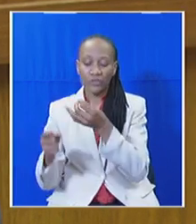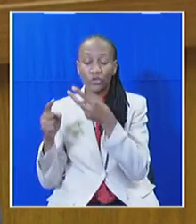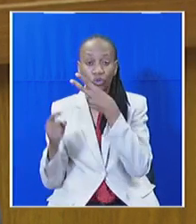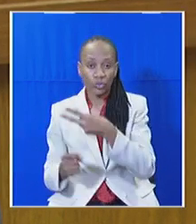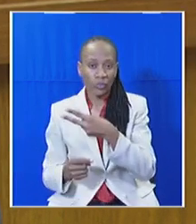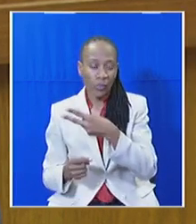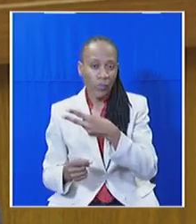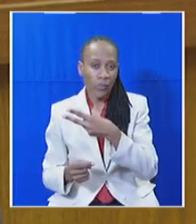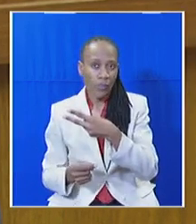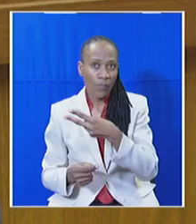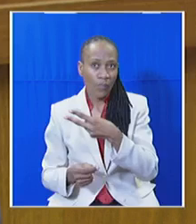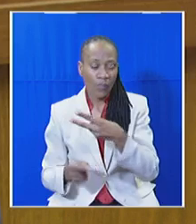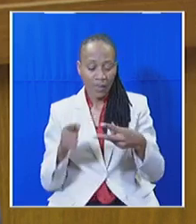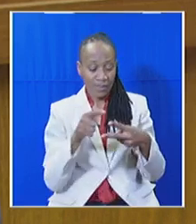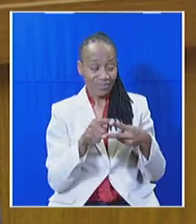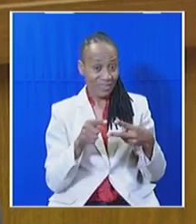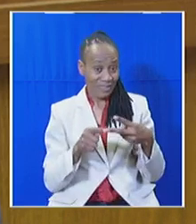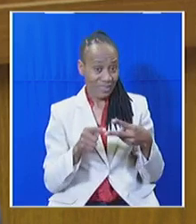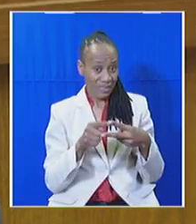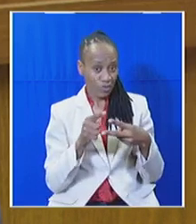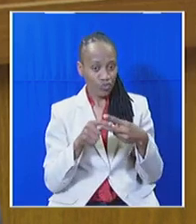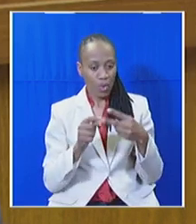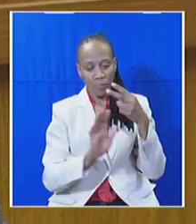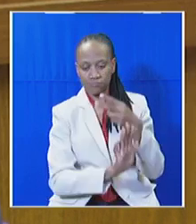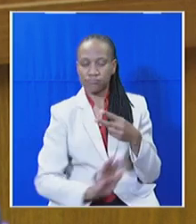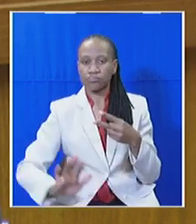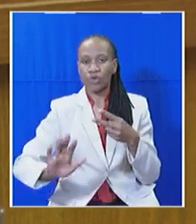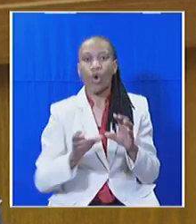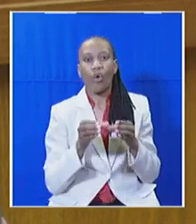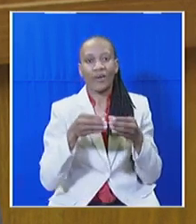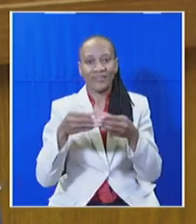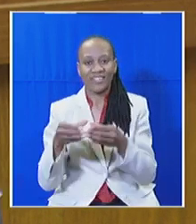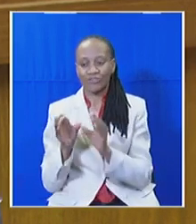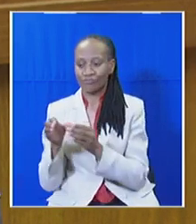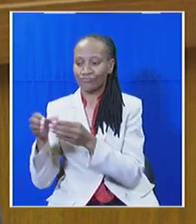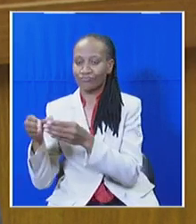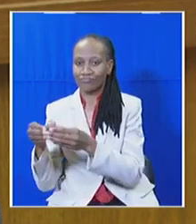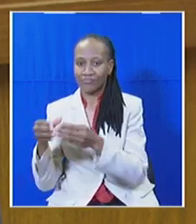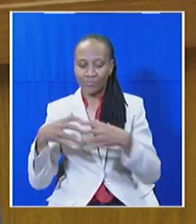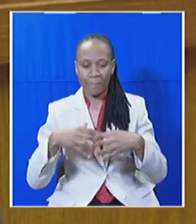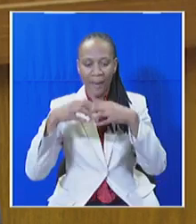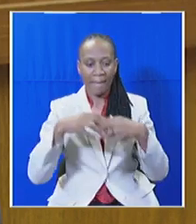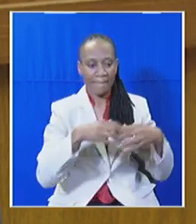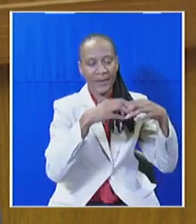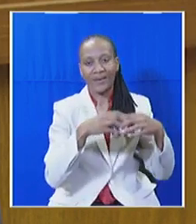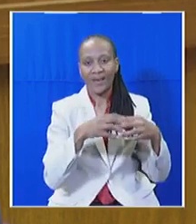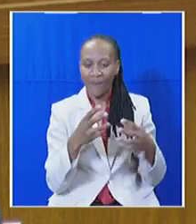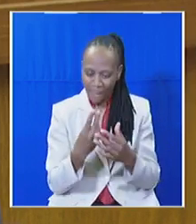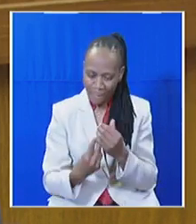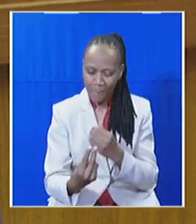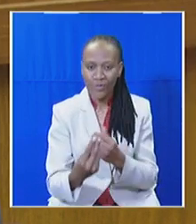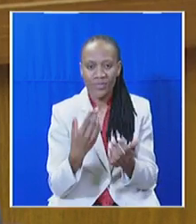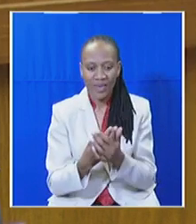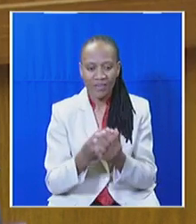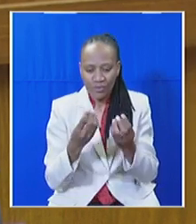Region are some of the sub-regional organizations that were able to address security